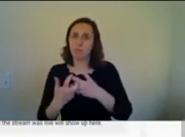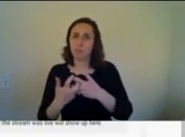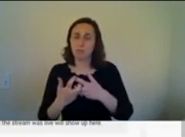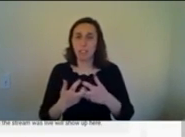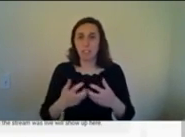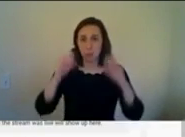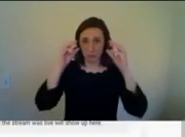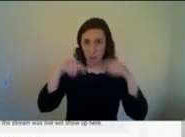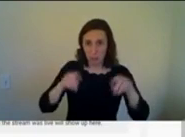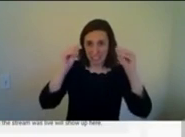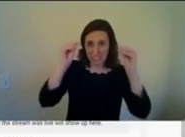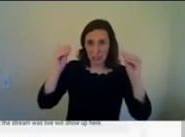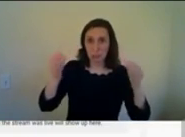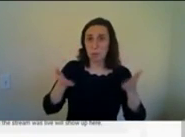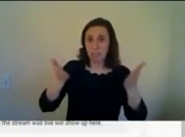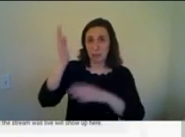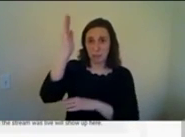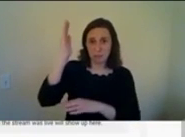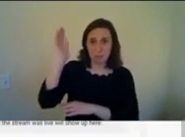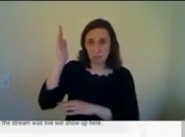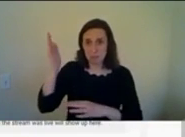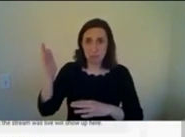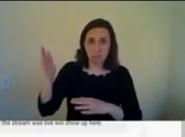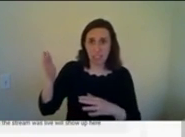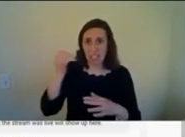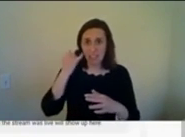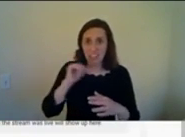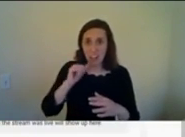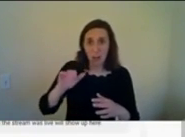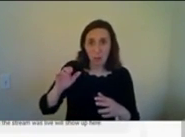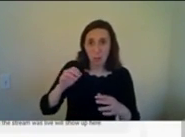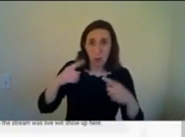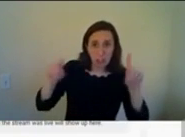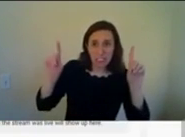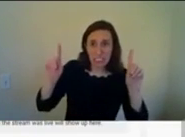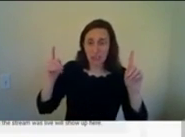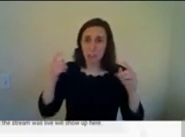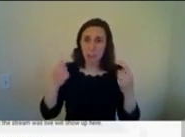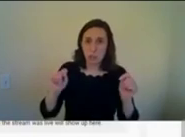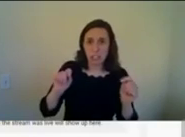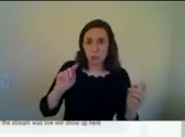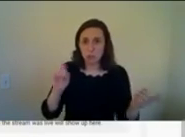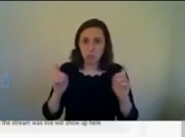doesn't work, you have a conversation with students and you try to find out what's needed.